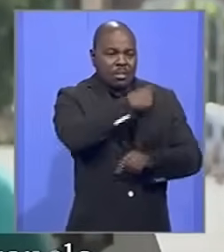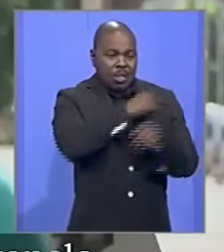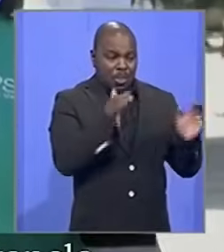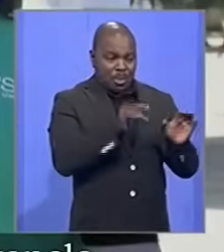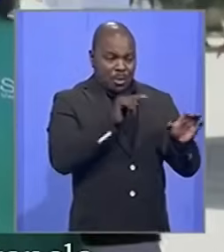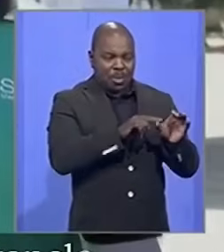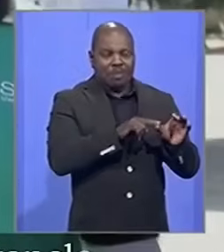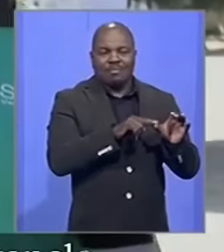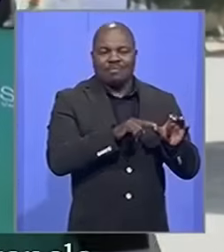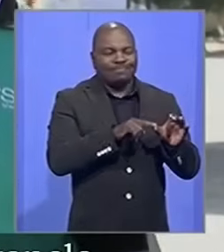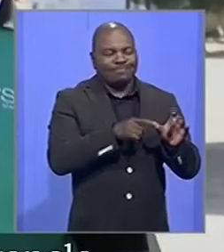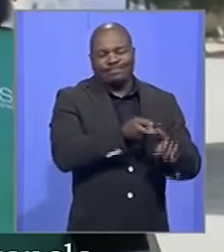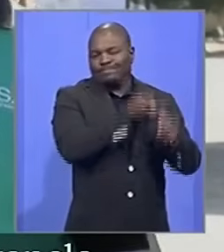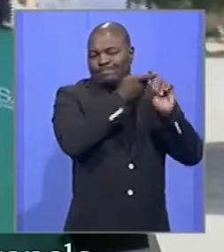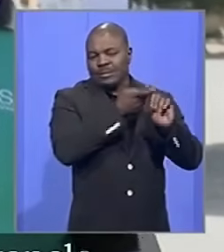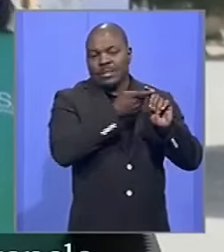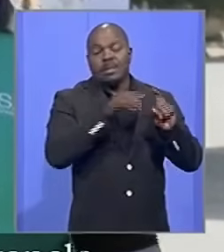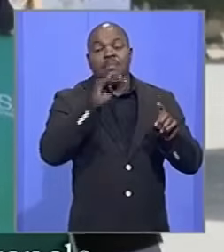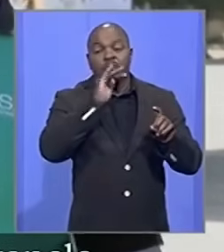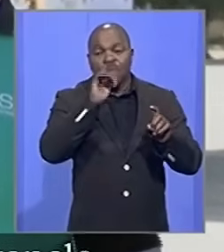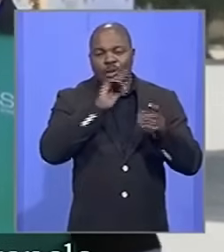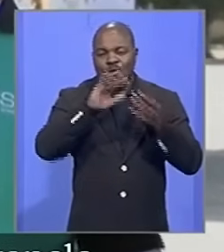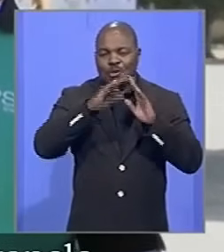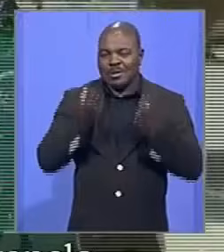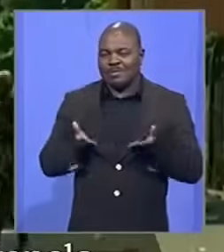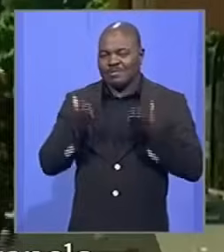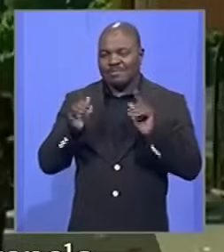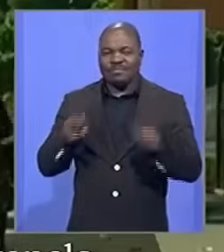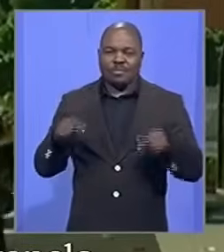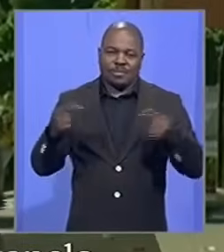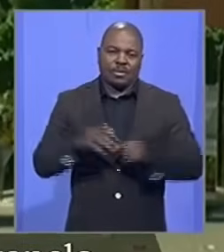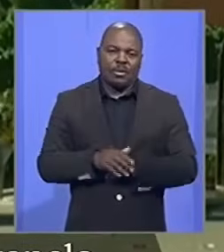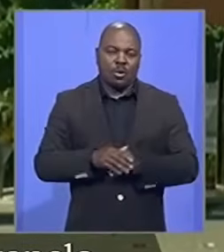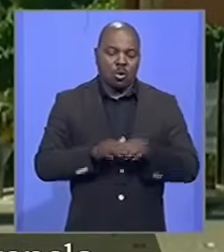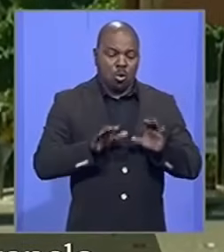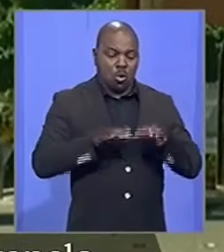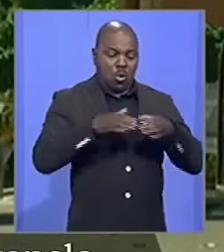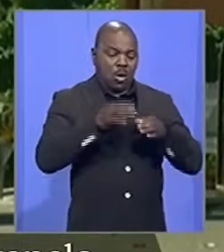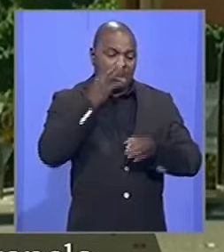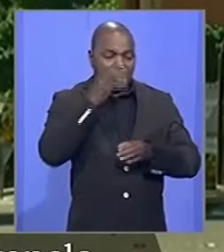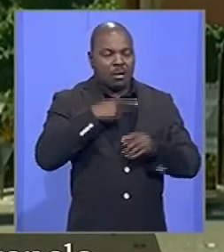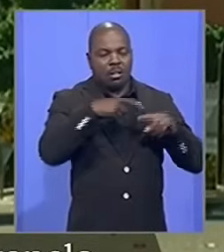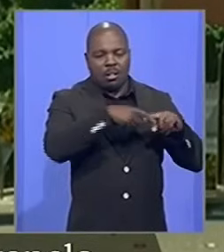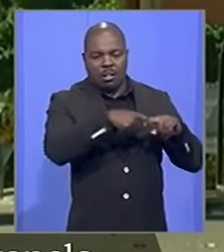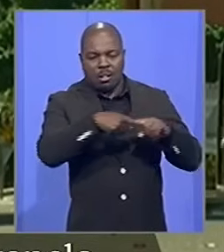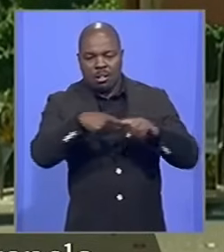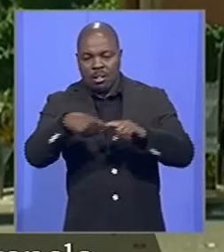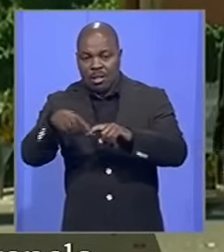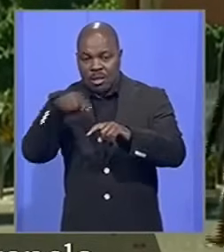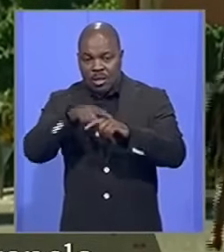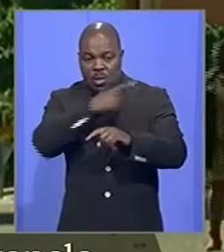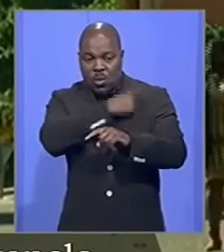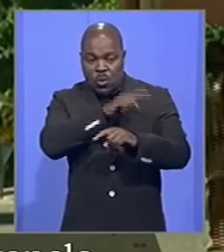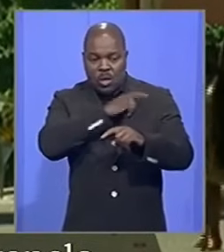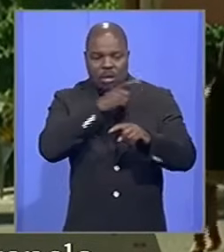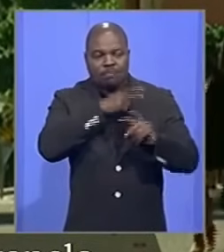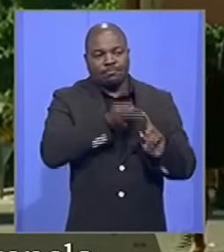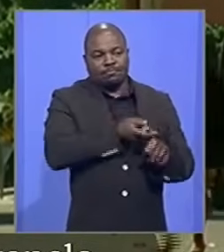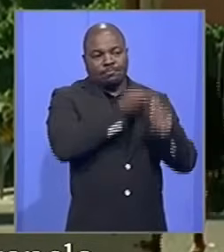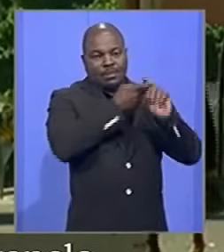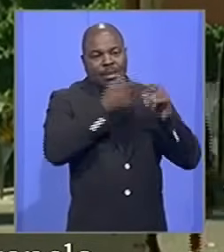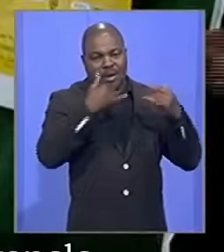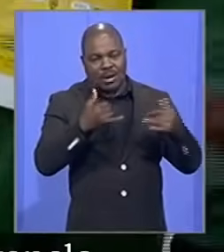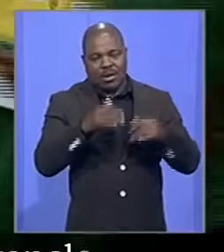be able to get the services. Mokgatlho wa re go sekegiwa ga ditleliniki tse di tetang go oketsa kgatelelo go bookelo jwa